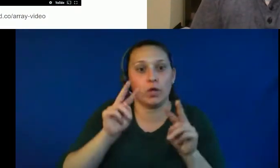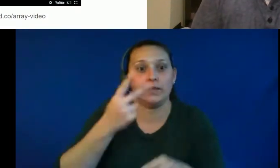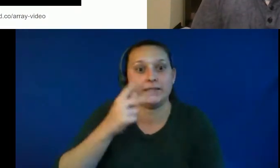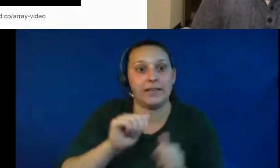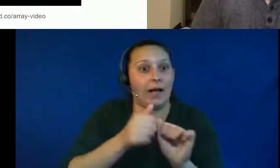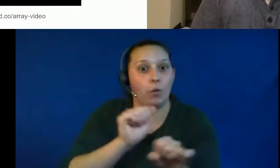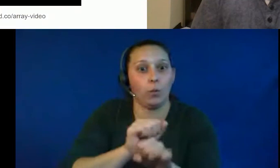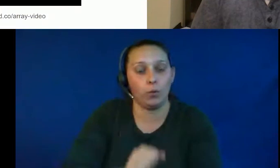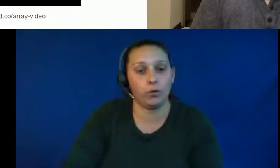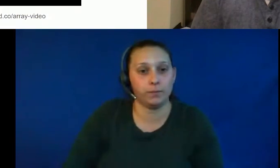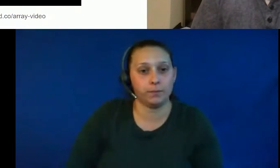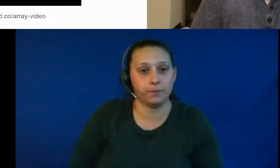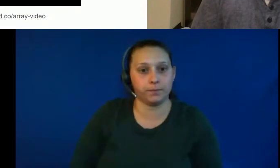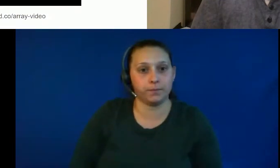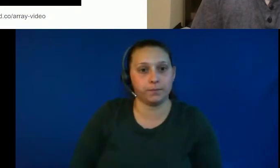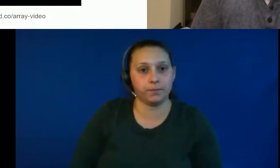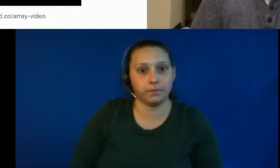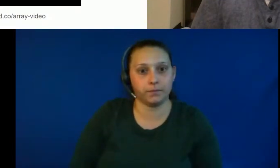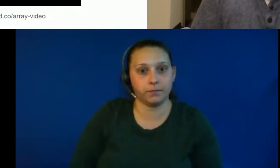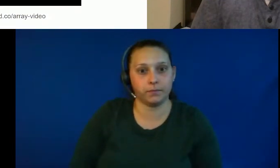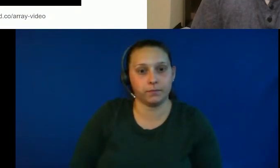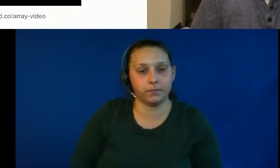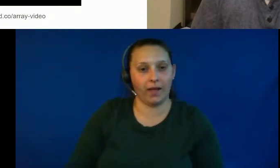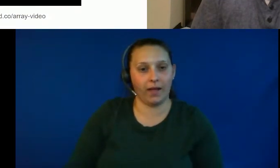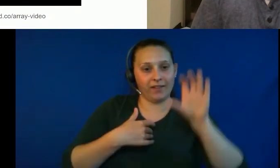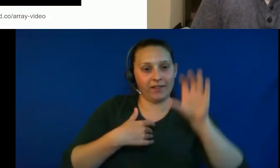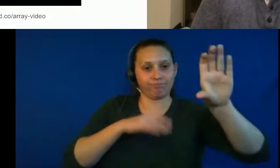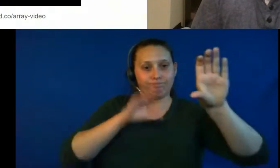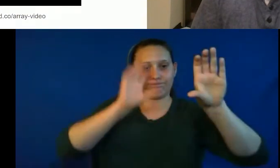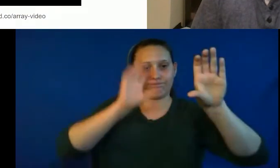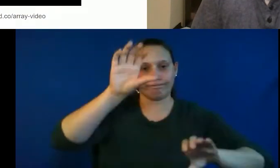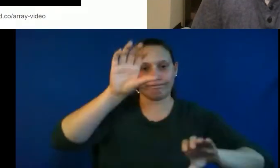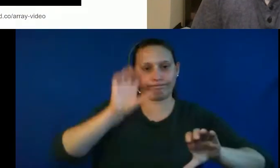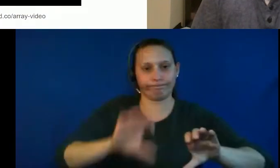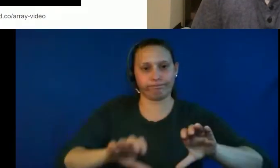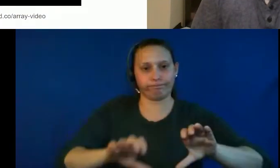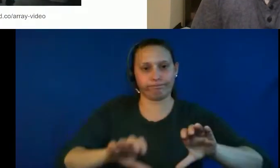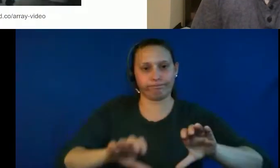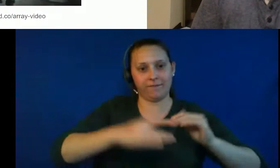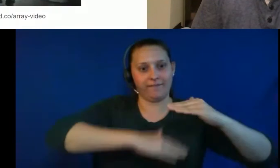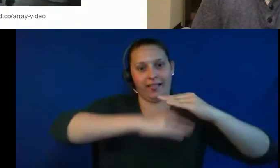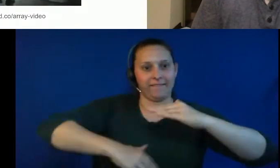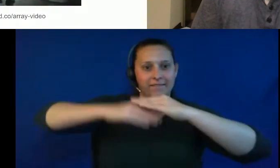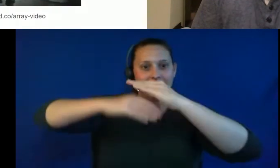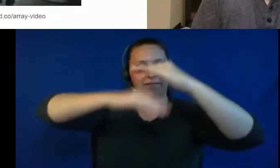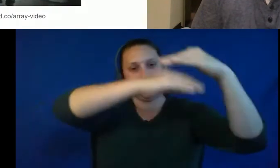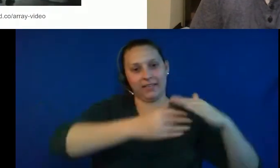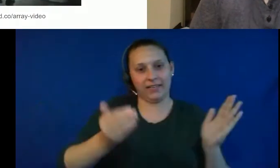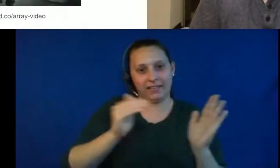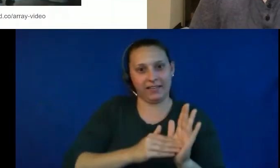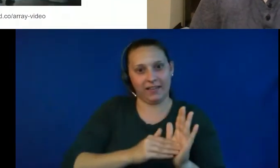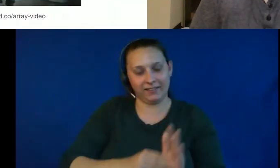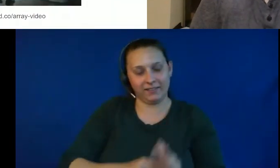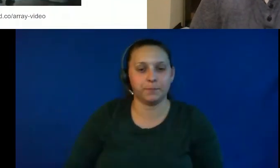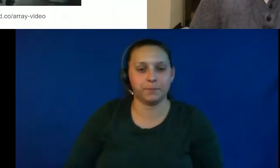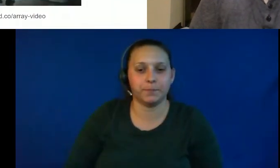works. Basically taking your prints, putting it into our storage cart, refilling the printers so that they can start again, and then the next projects will start. So